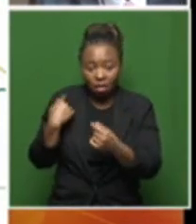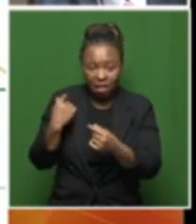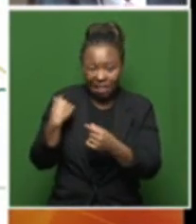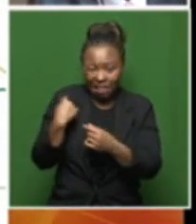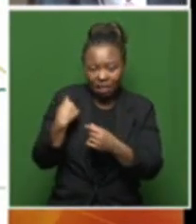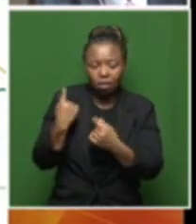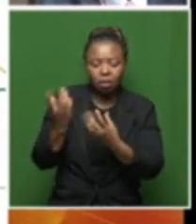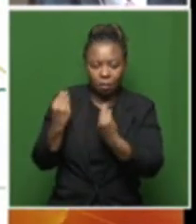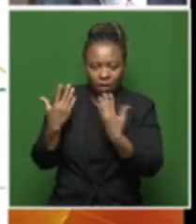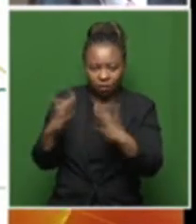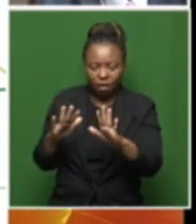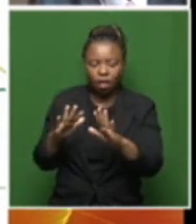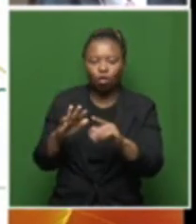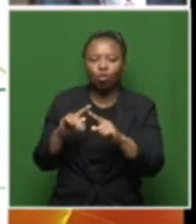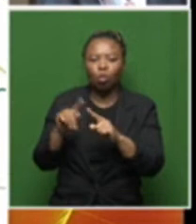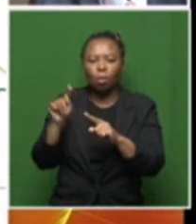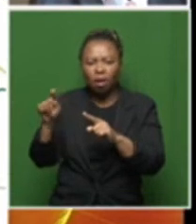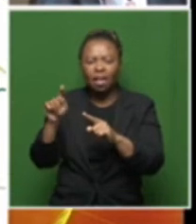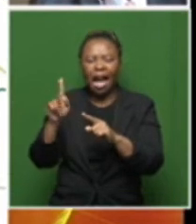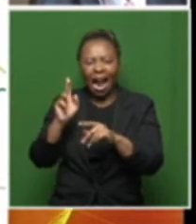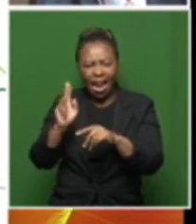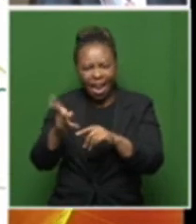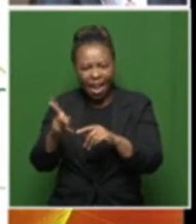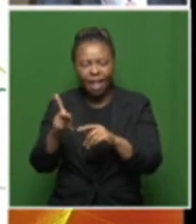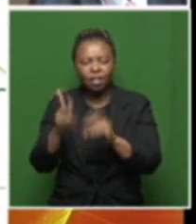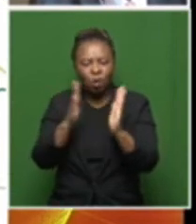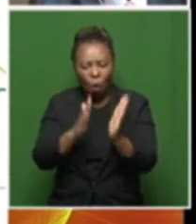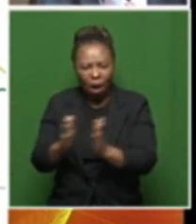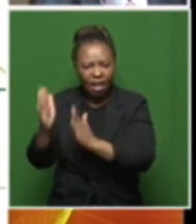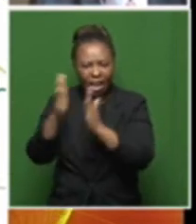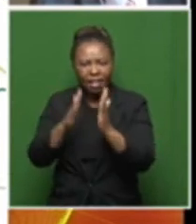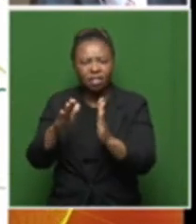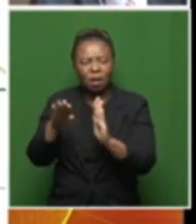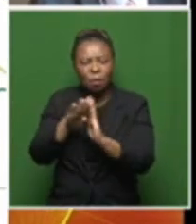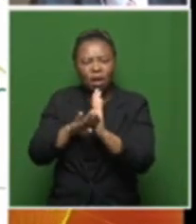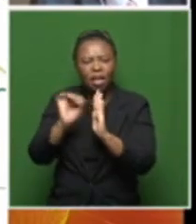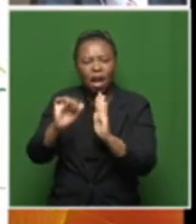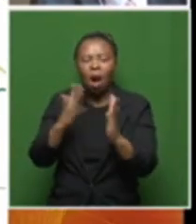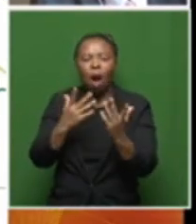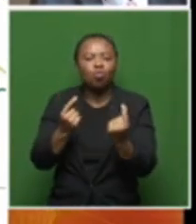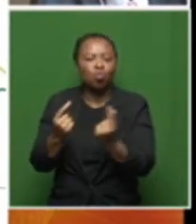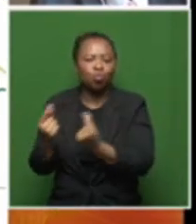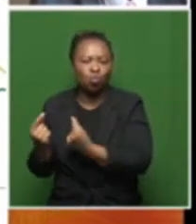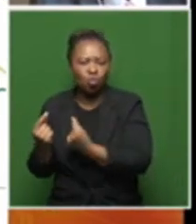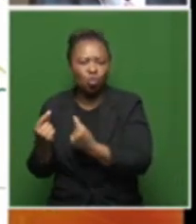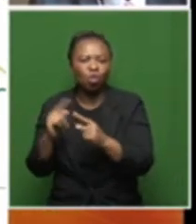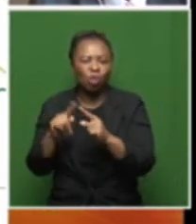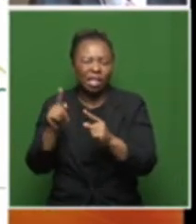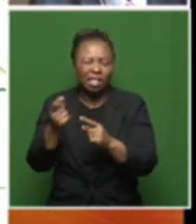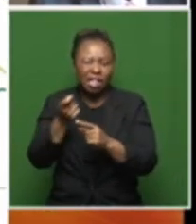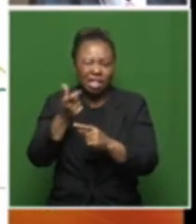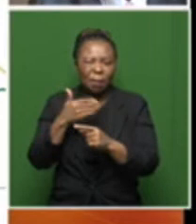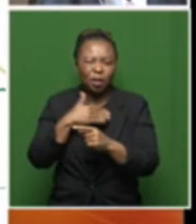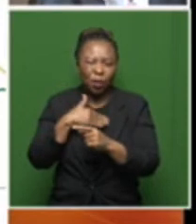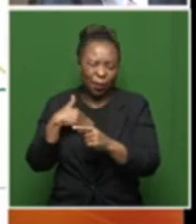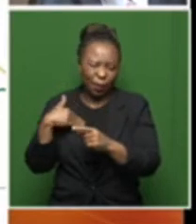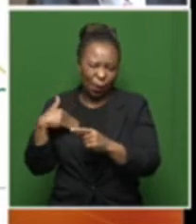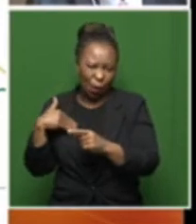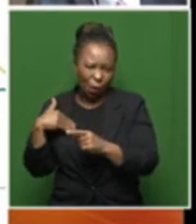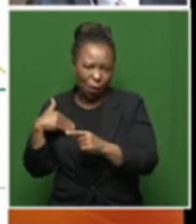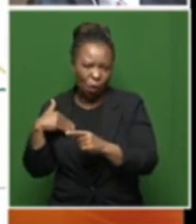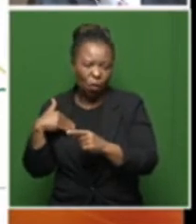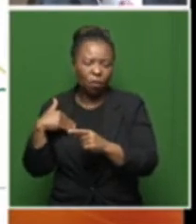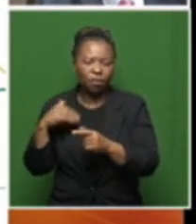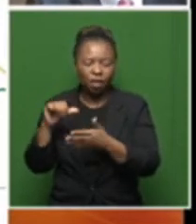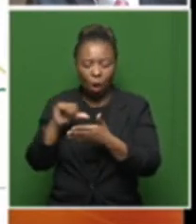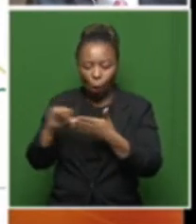to redesign and reorganize their entire program. So they got going quite slowly in the first couple